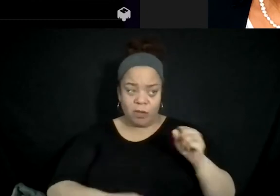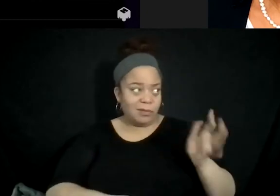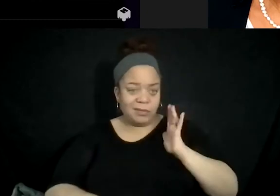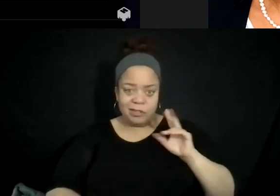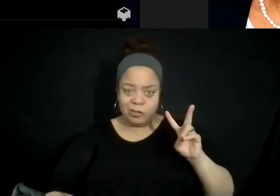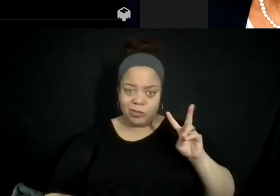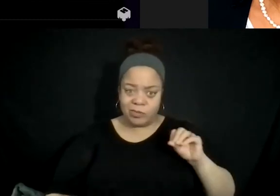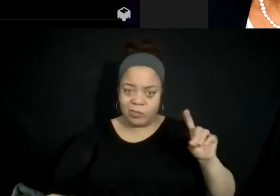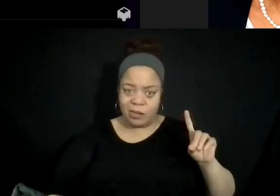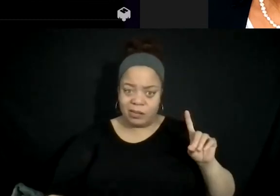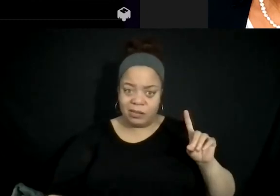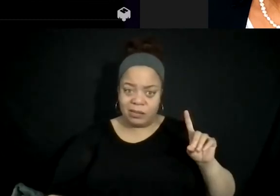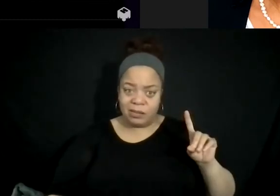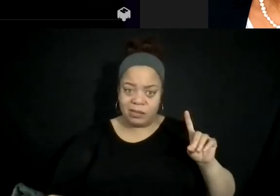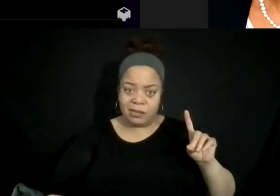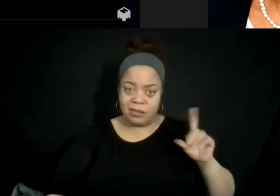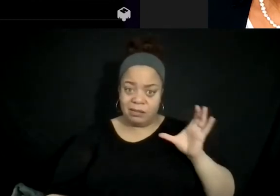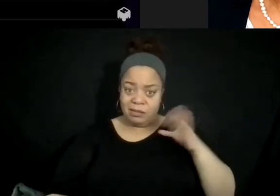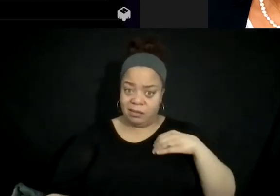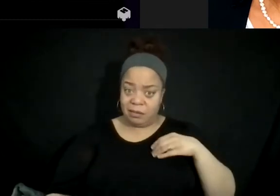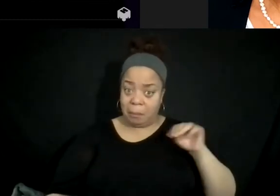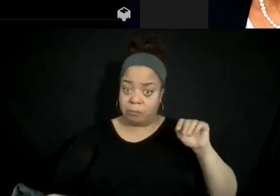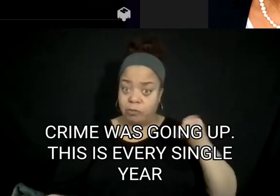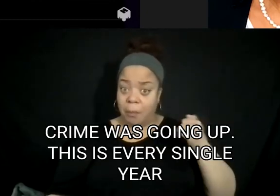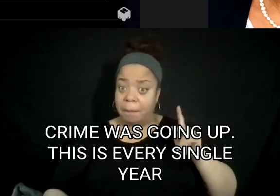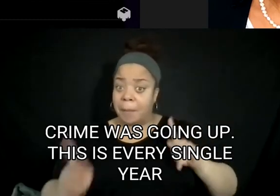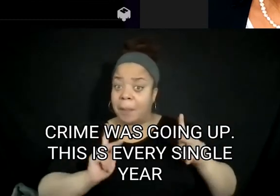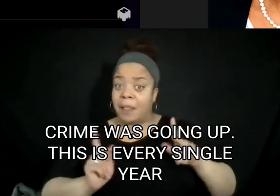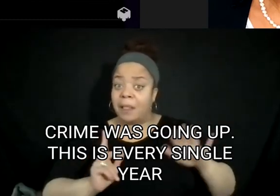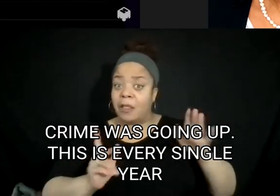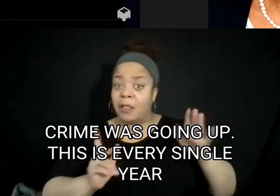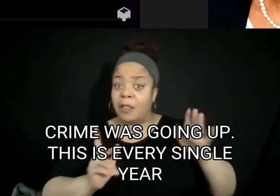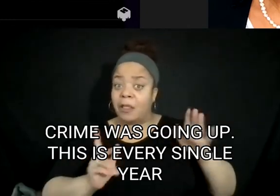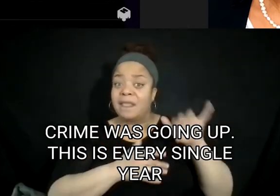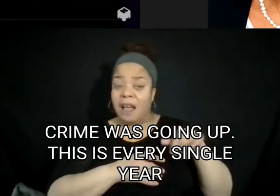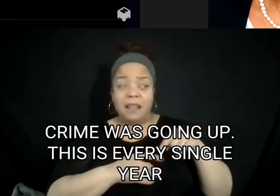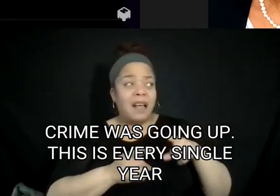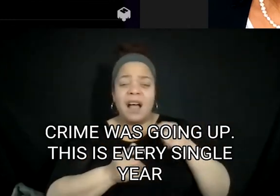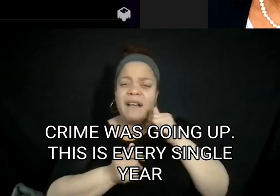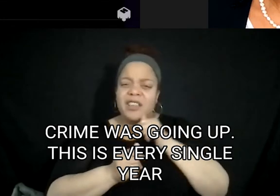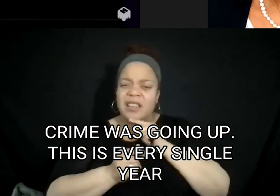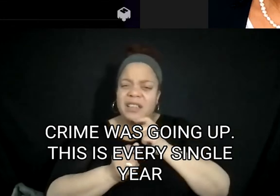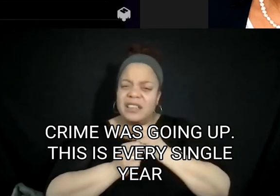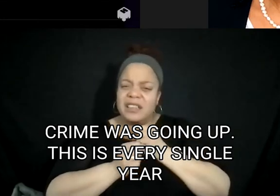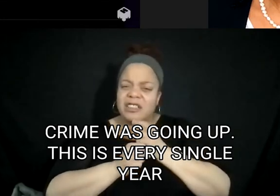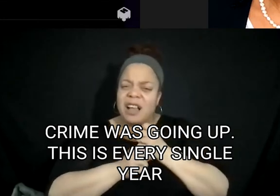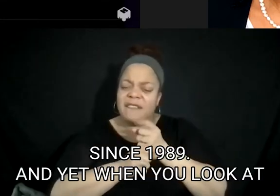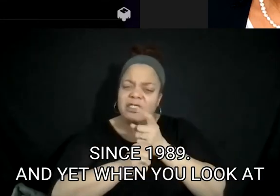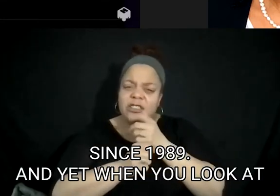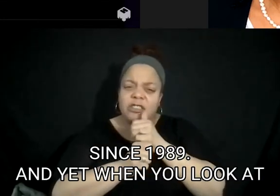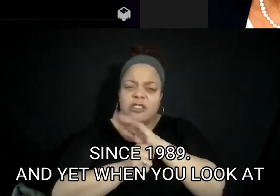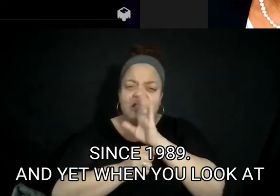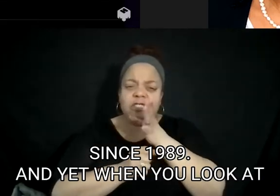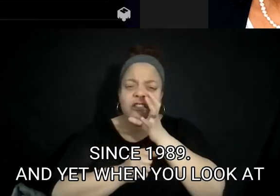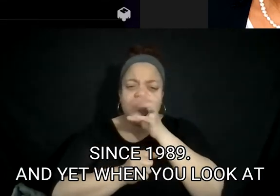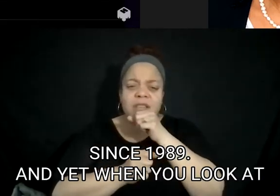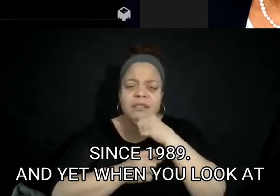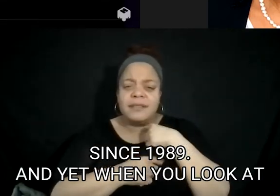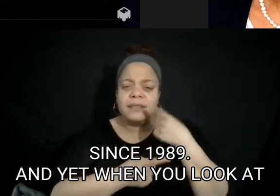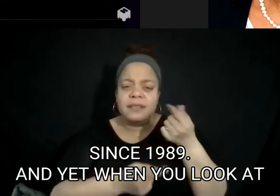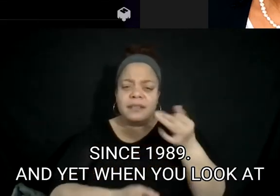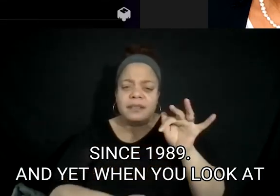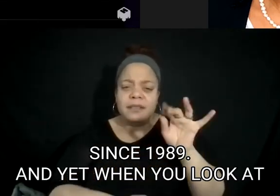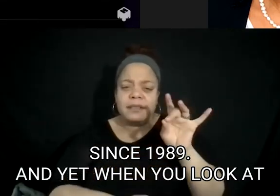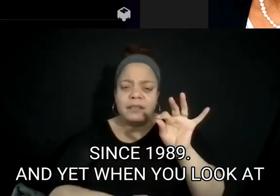This is every single year since 1989. And yet, when you look at all the quote-unquote crime statistics,